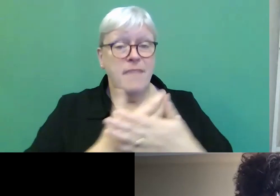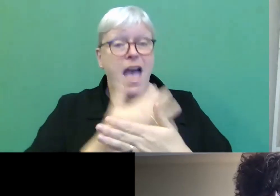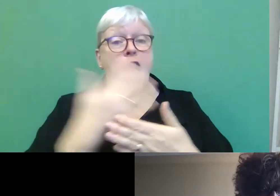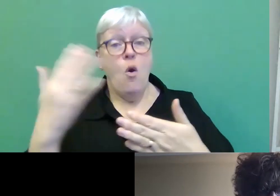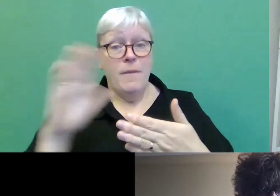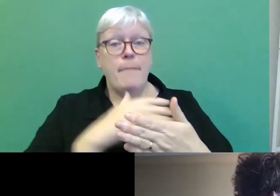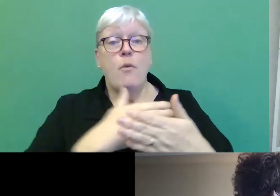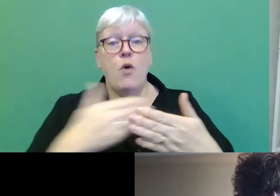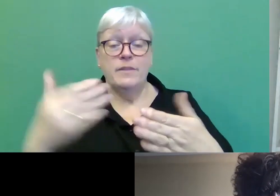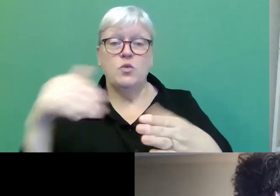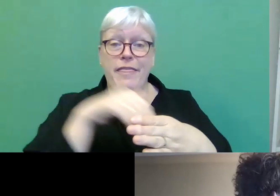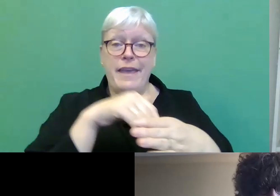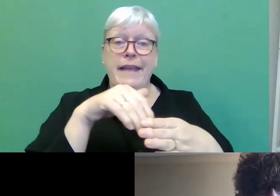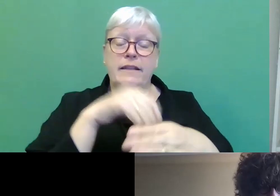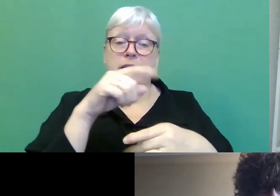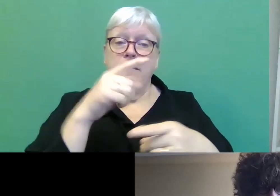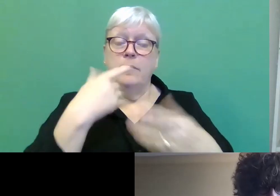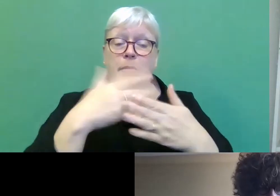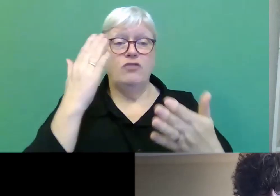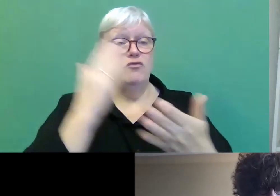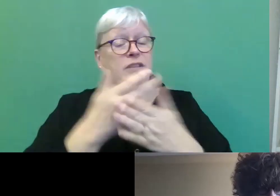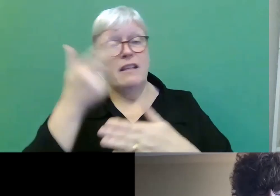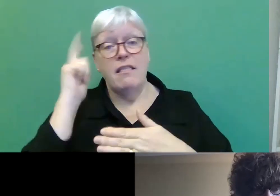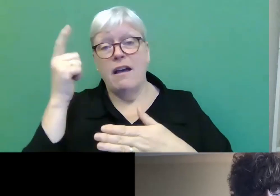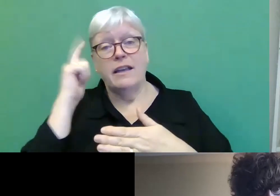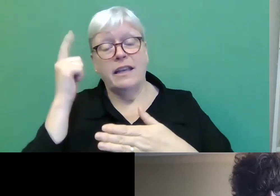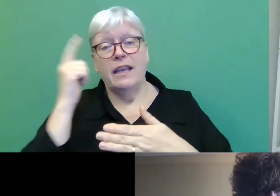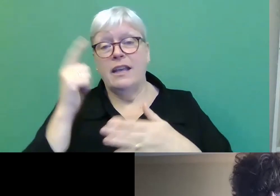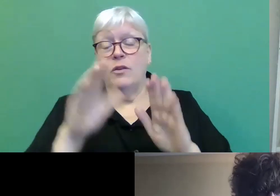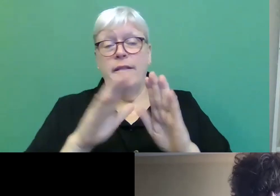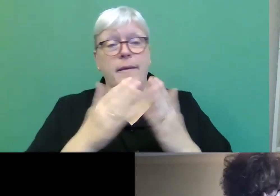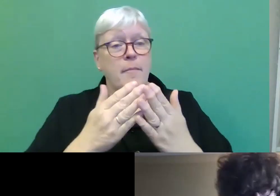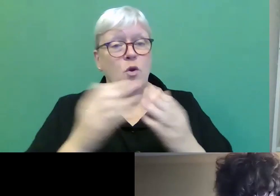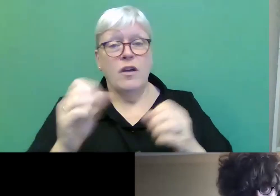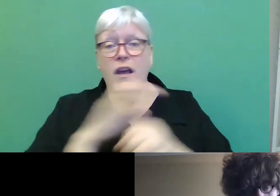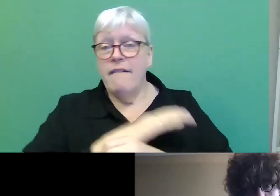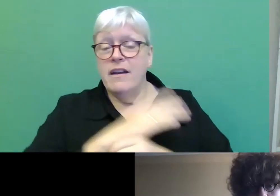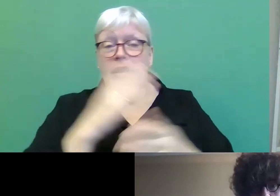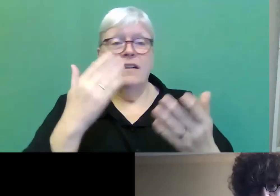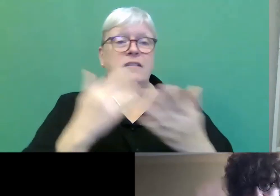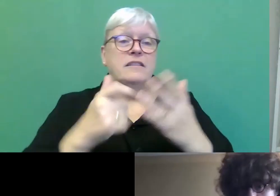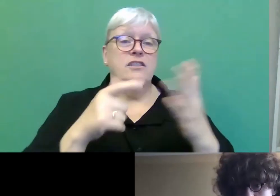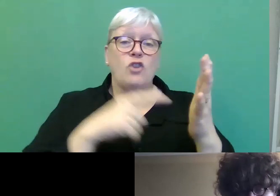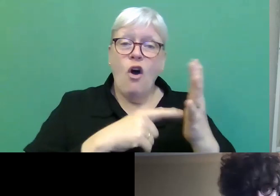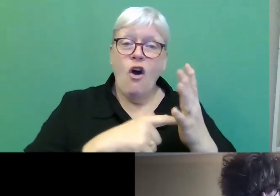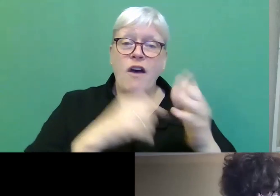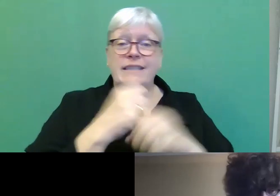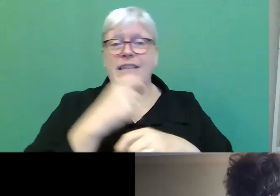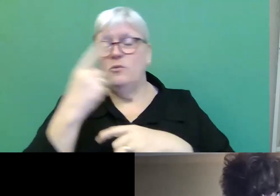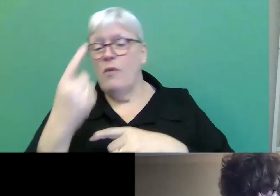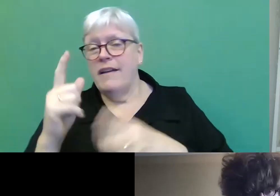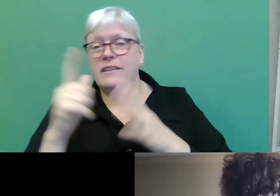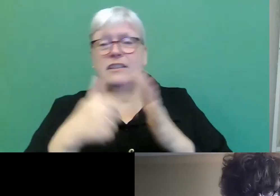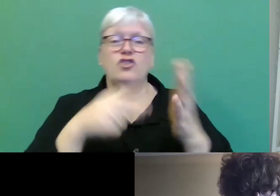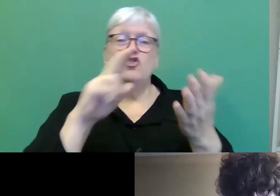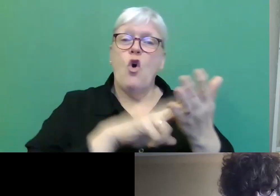it. Of course, I've been really lucky with the book covers as well, having had like Scott do one of them, and then John Gray, this